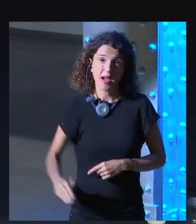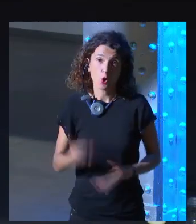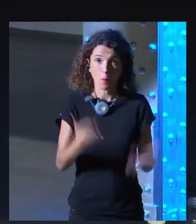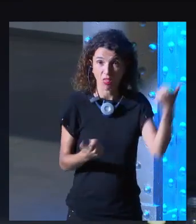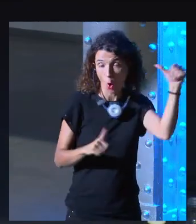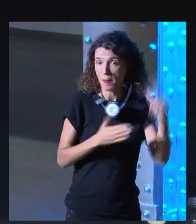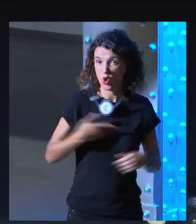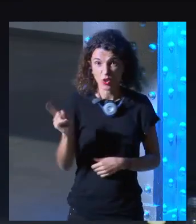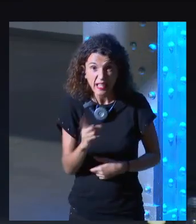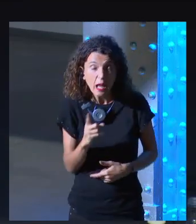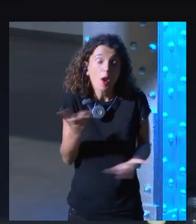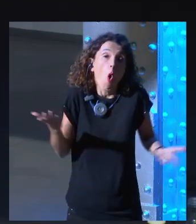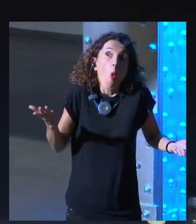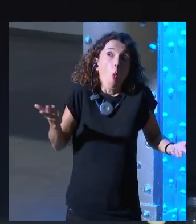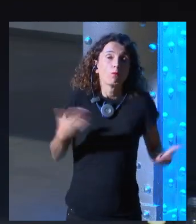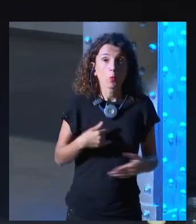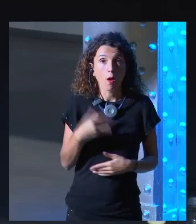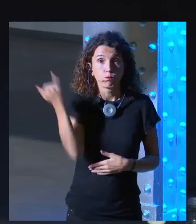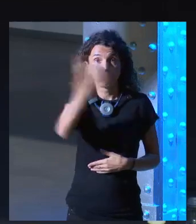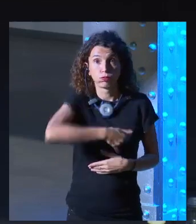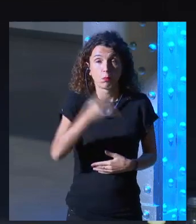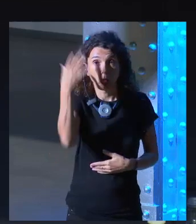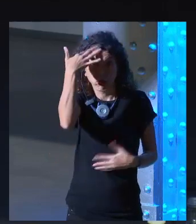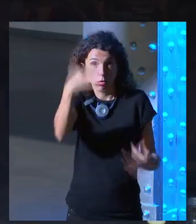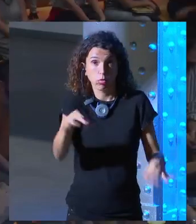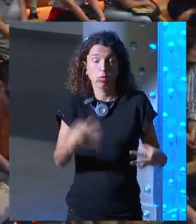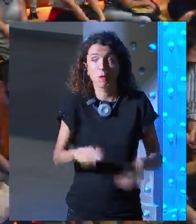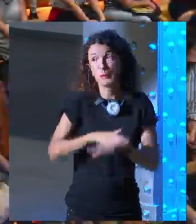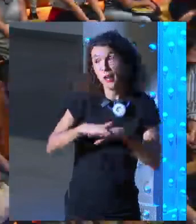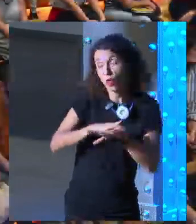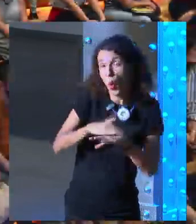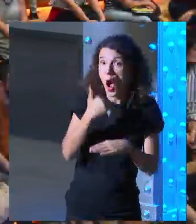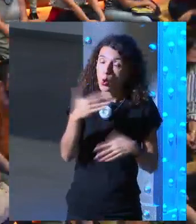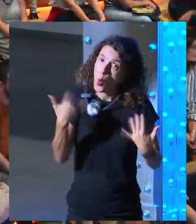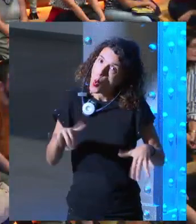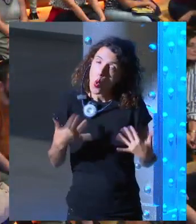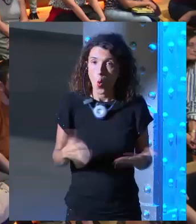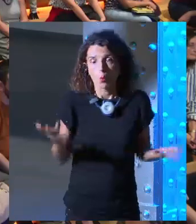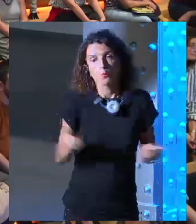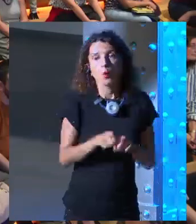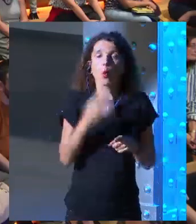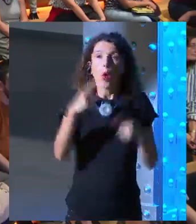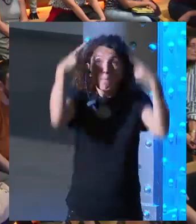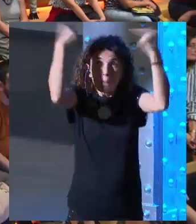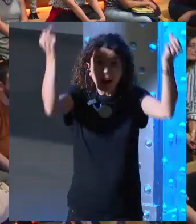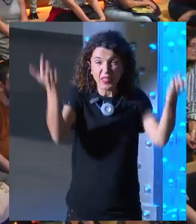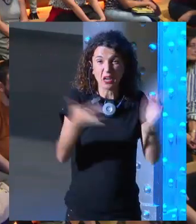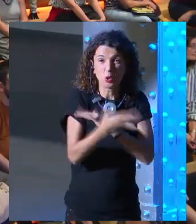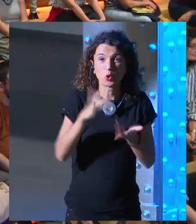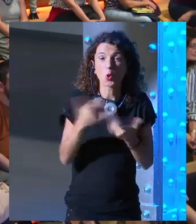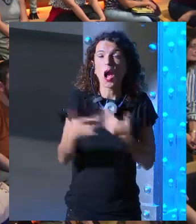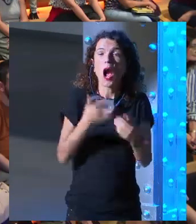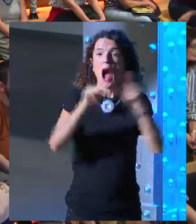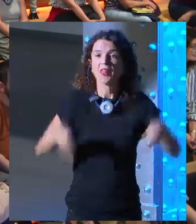this is a sort of astonishing apology, as though some Martian was actually doing the pay packets every month and nobody had any